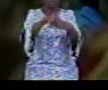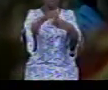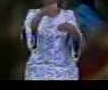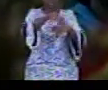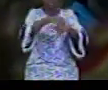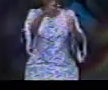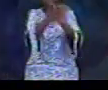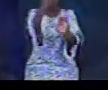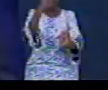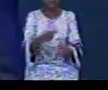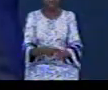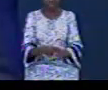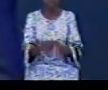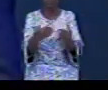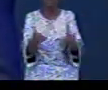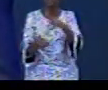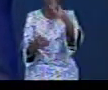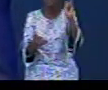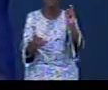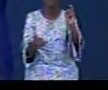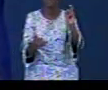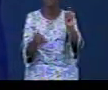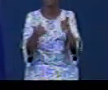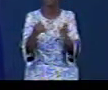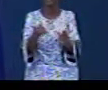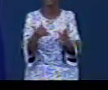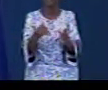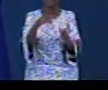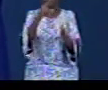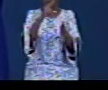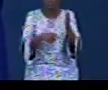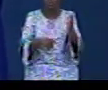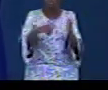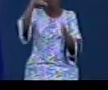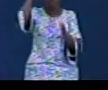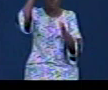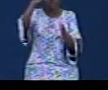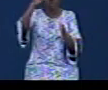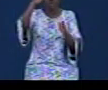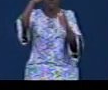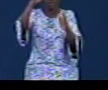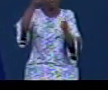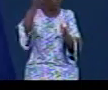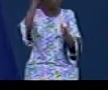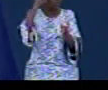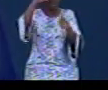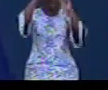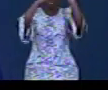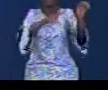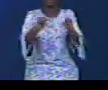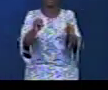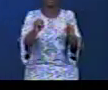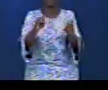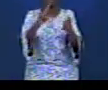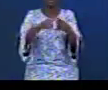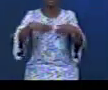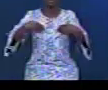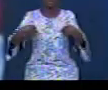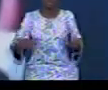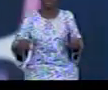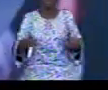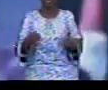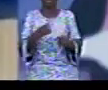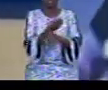doing? Healing all that were oppressed of the devil, for God